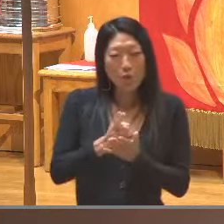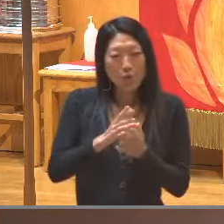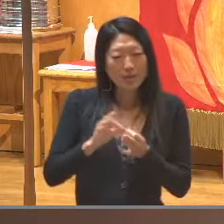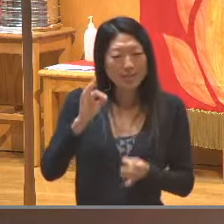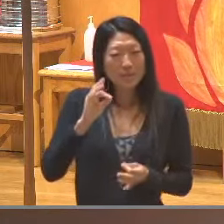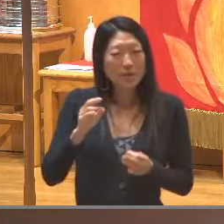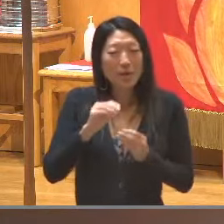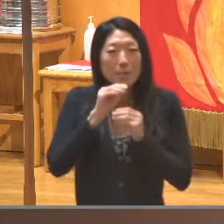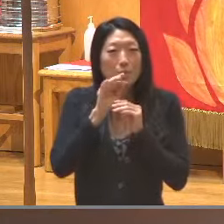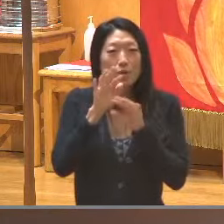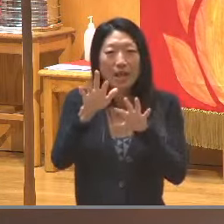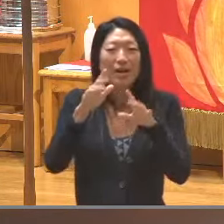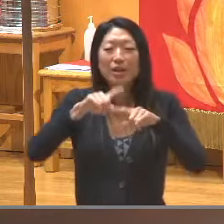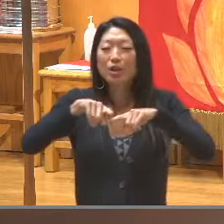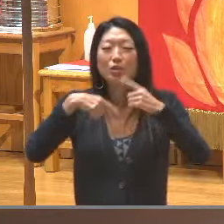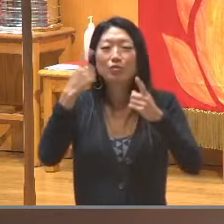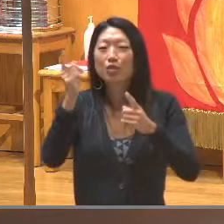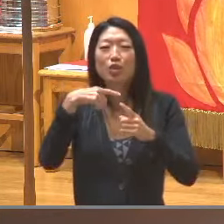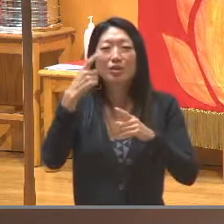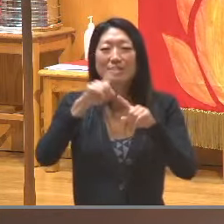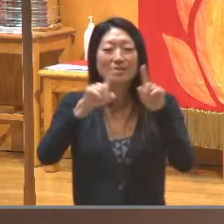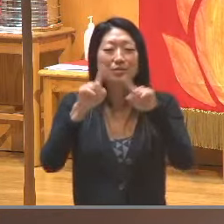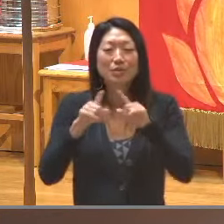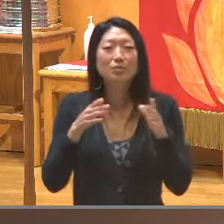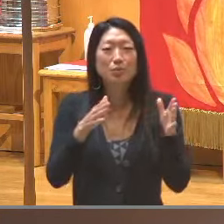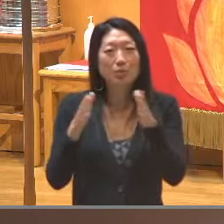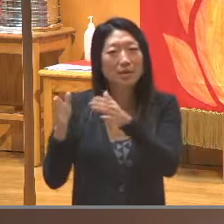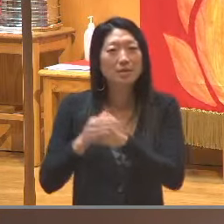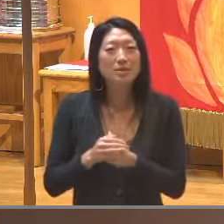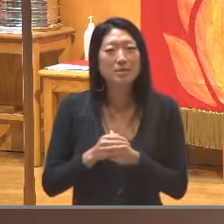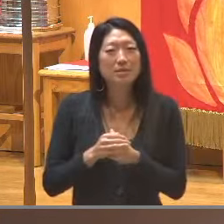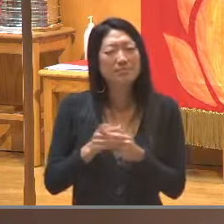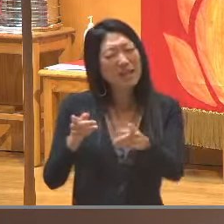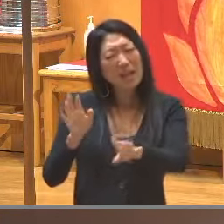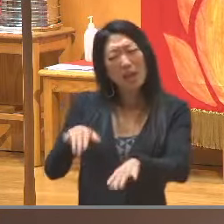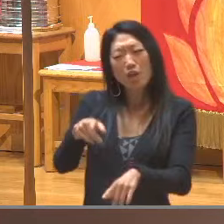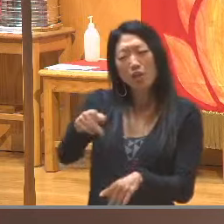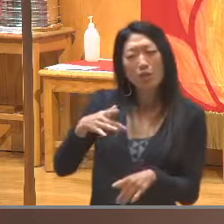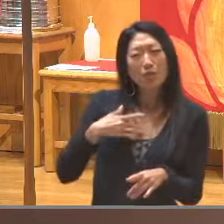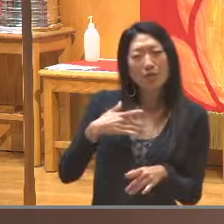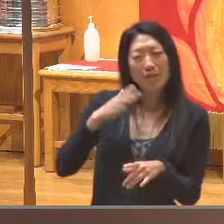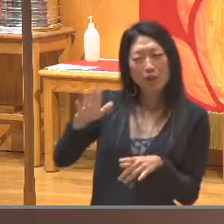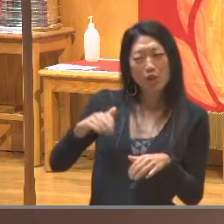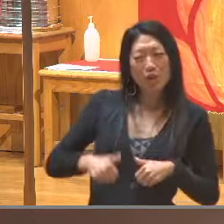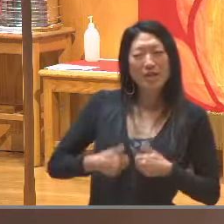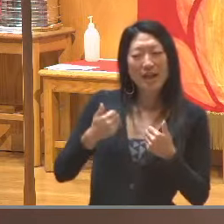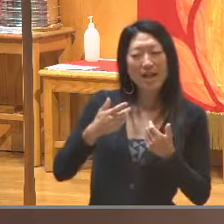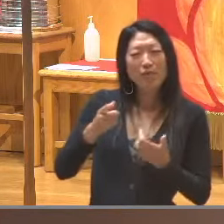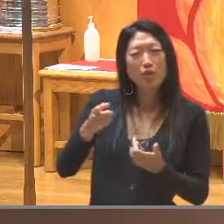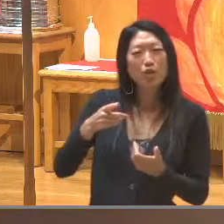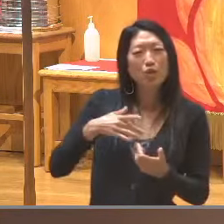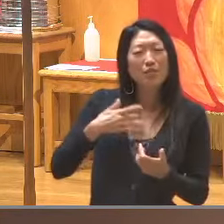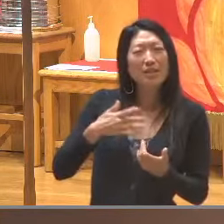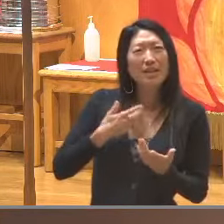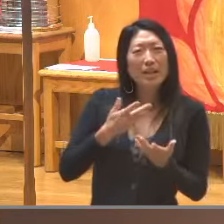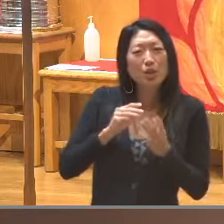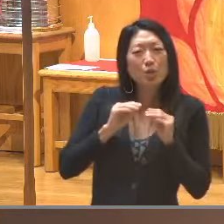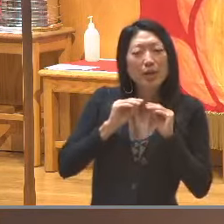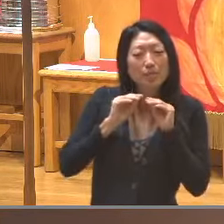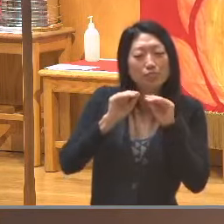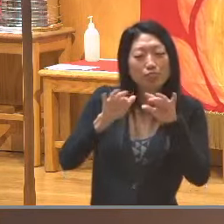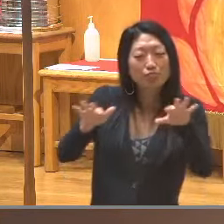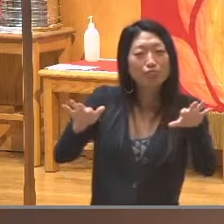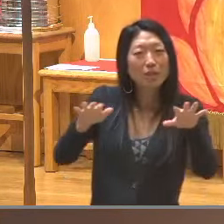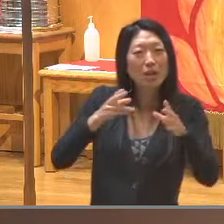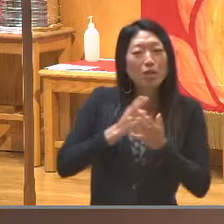a lot of different things. What are some of the ways that you feel like in your life you can be like breathing out the Holy Spirit to other